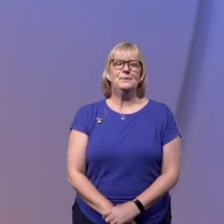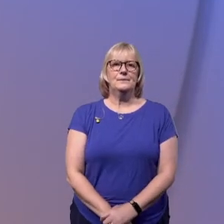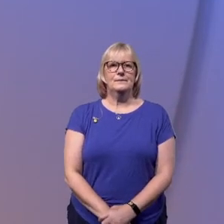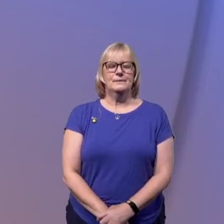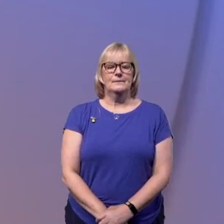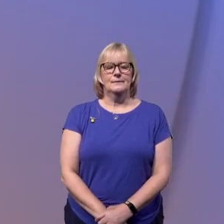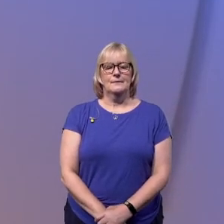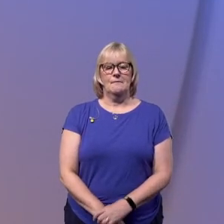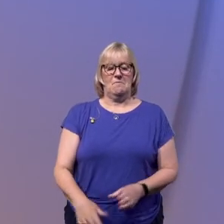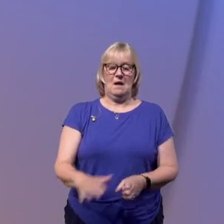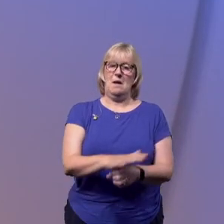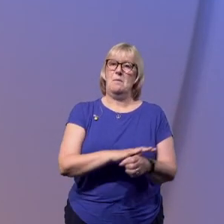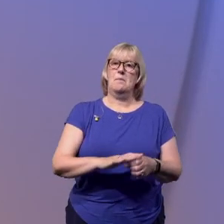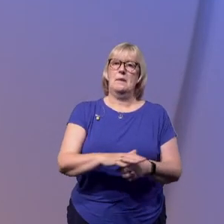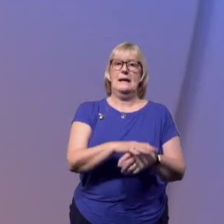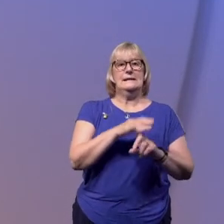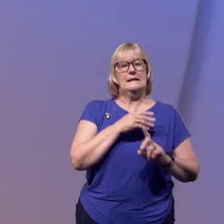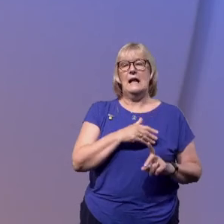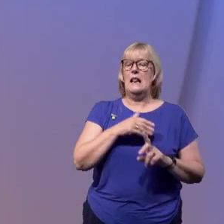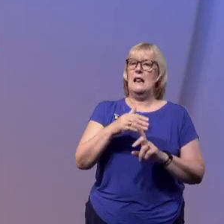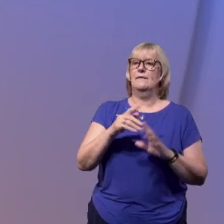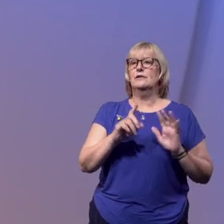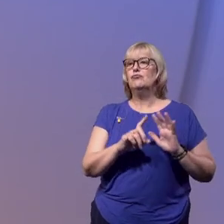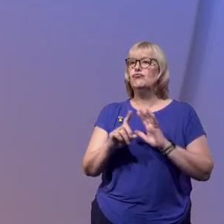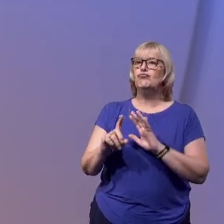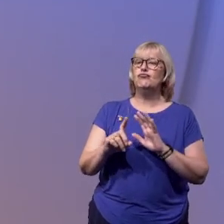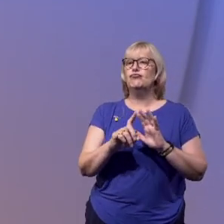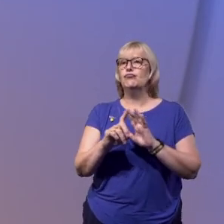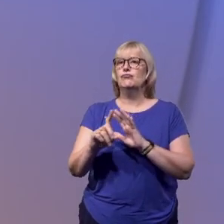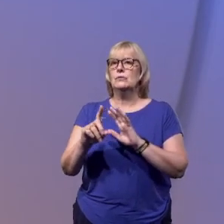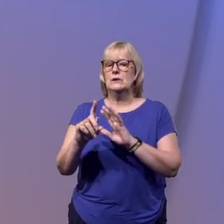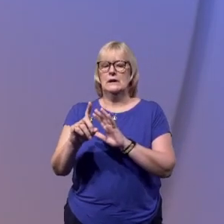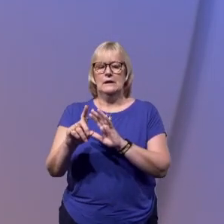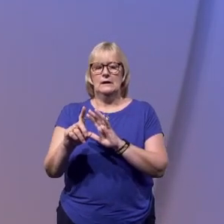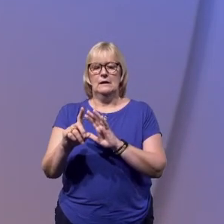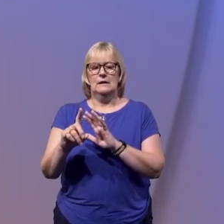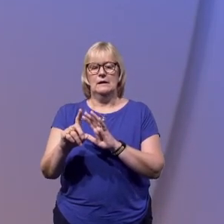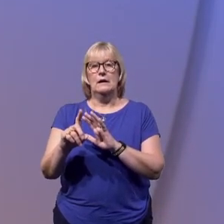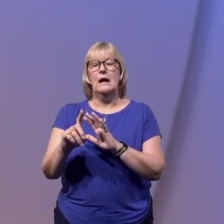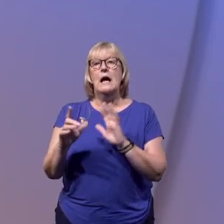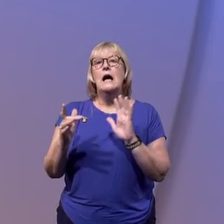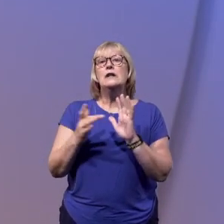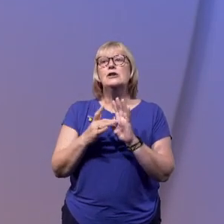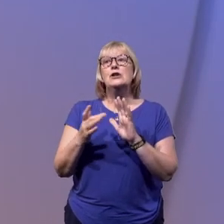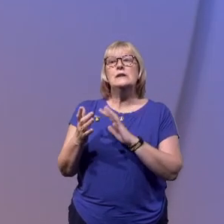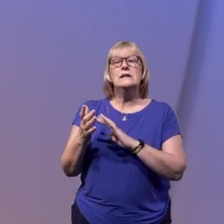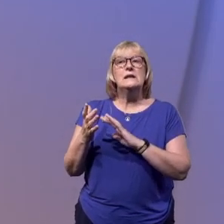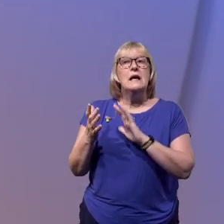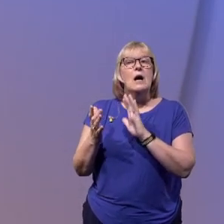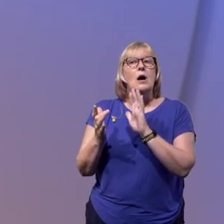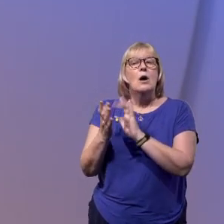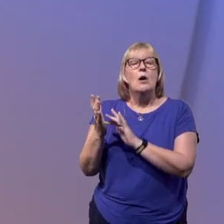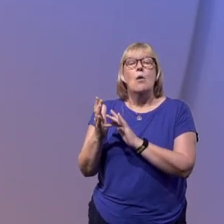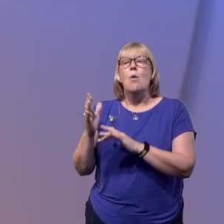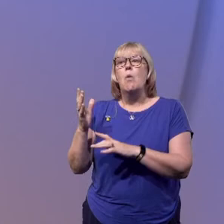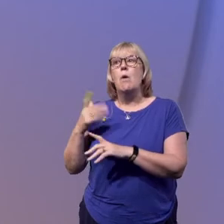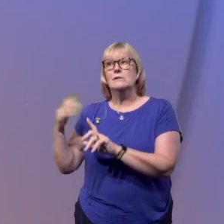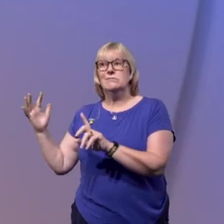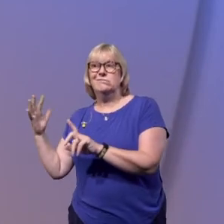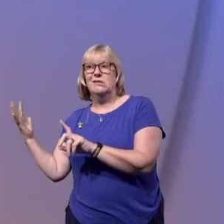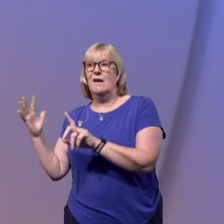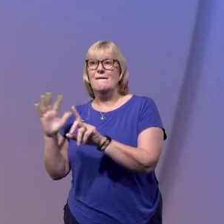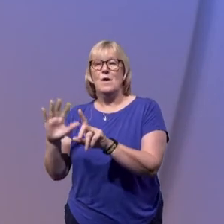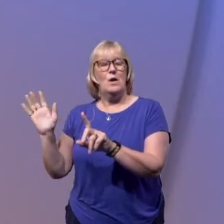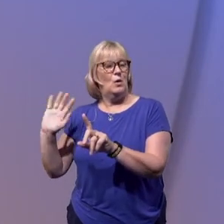They left that place and passed through Galilee. Jesus did not want anyone to know where they were because he was teaching his disciples.